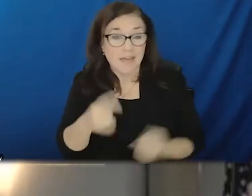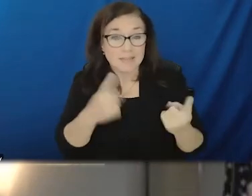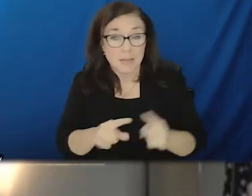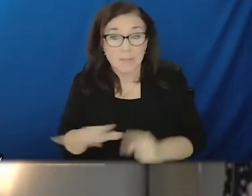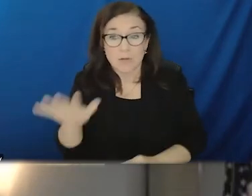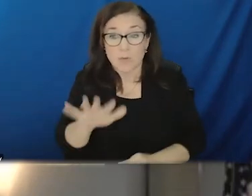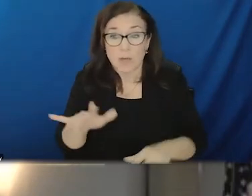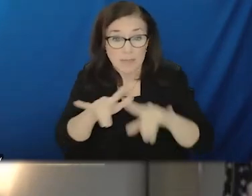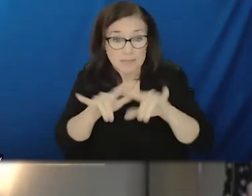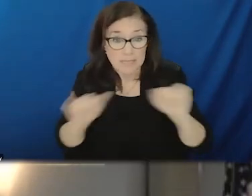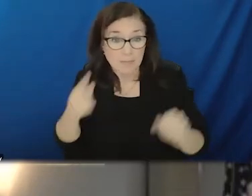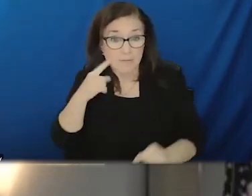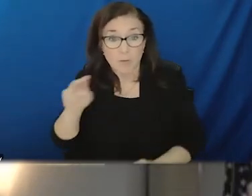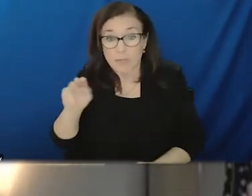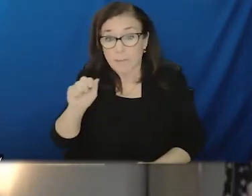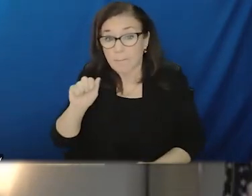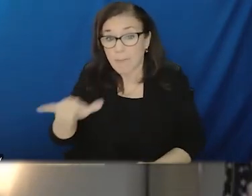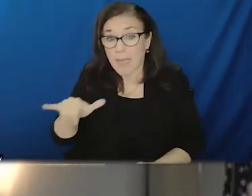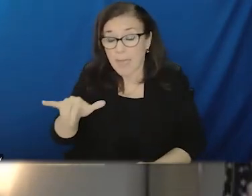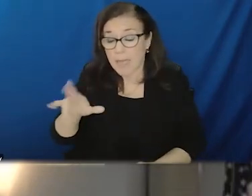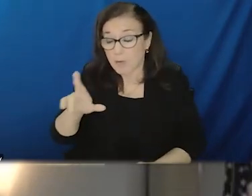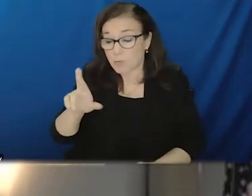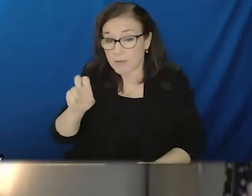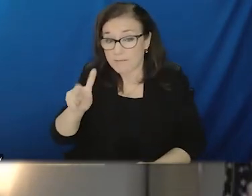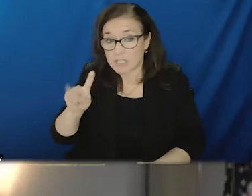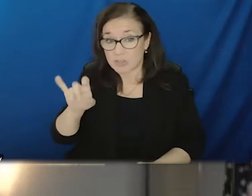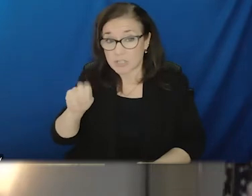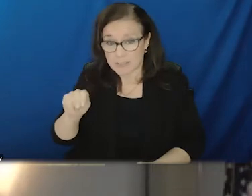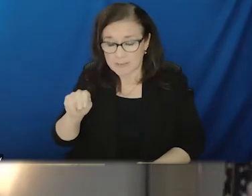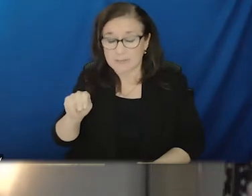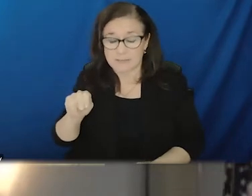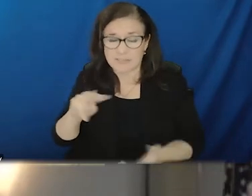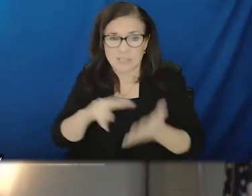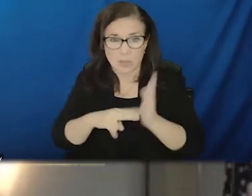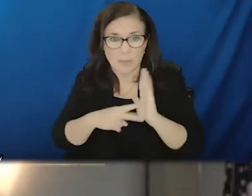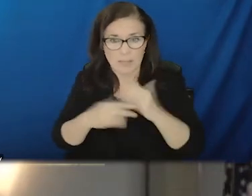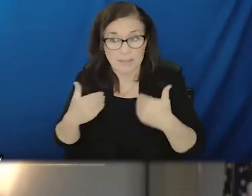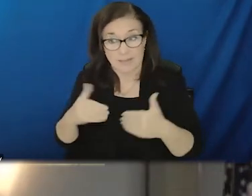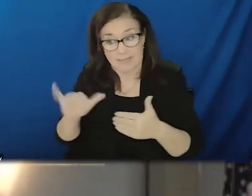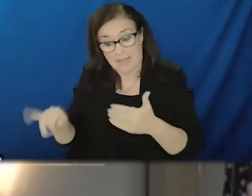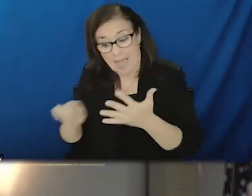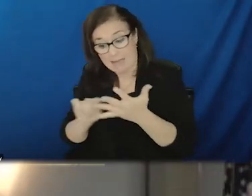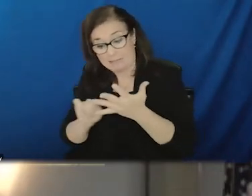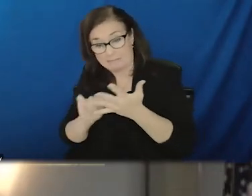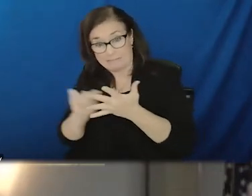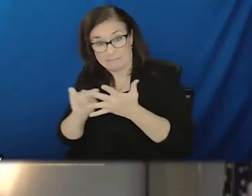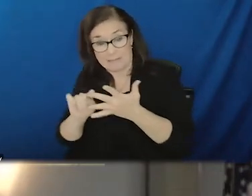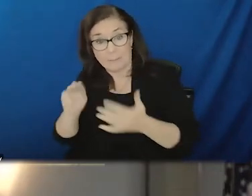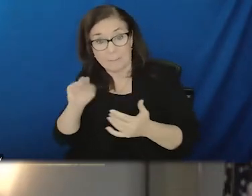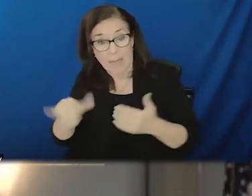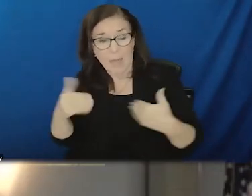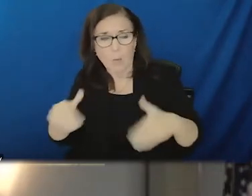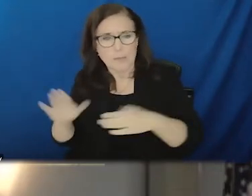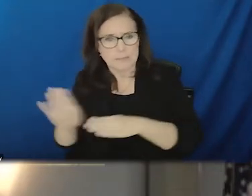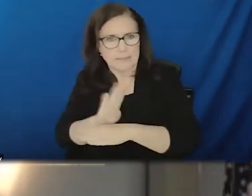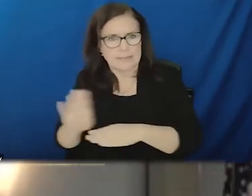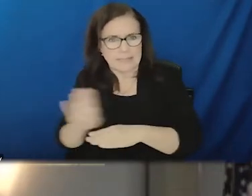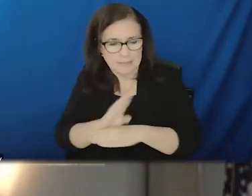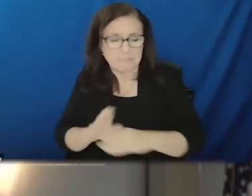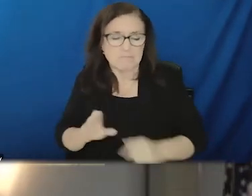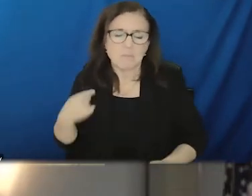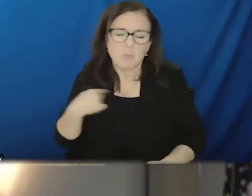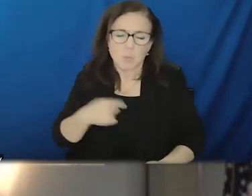May revision. So it's a very busy time and active time in May. But we do feel that we can do that with